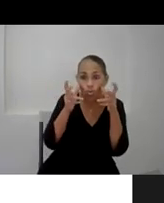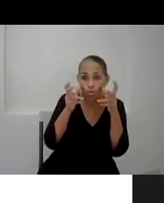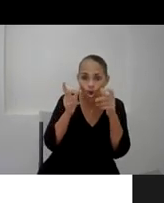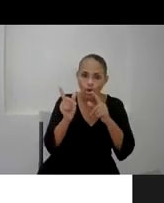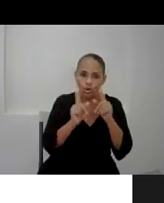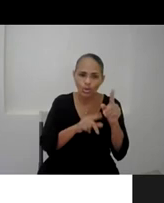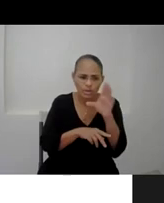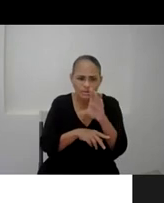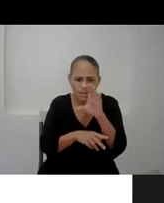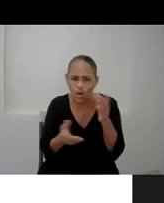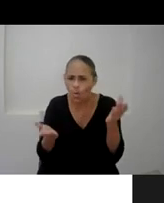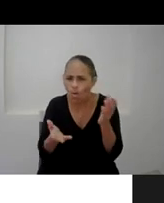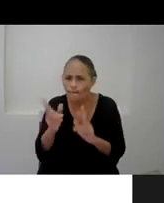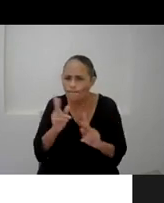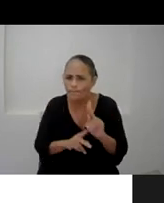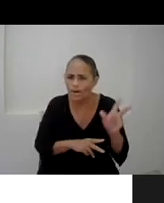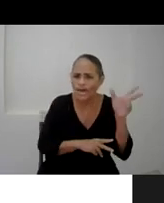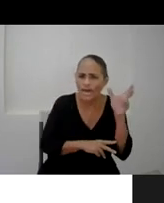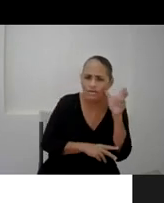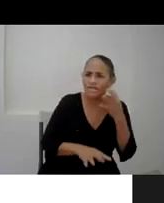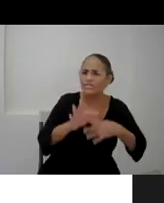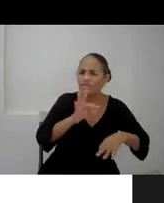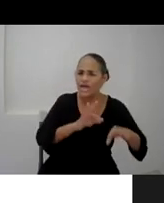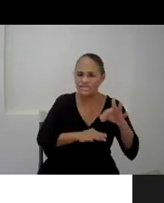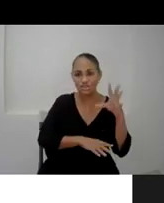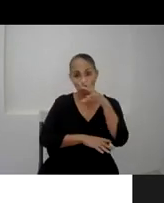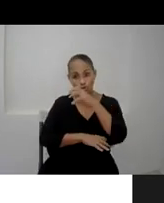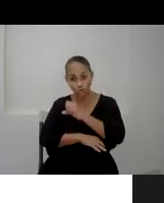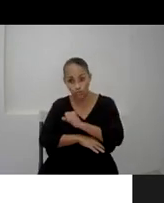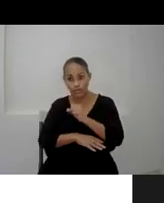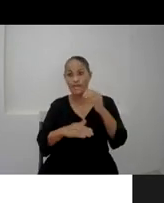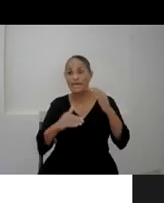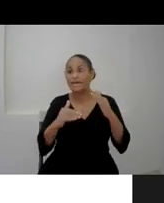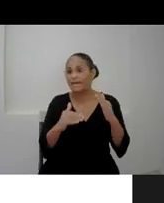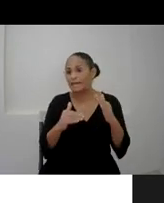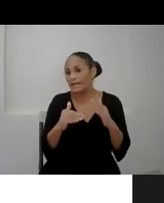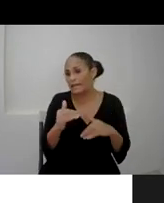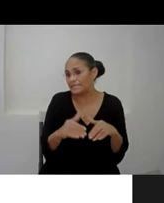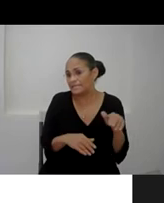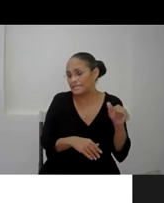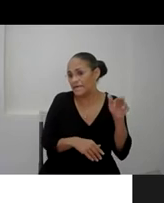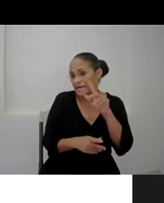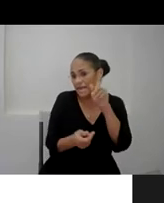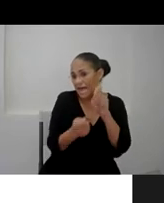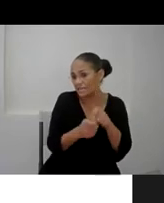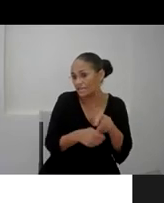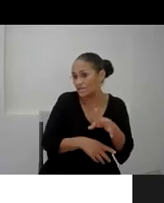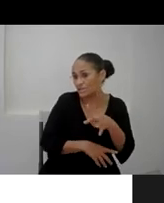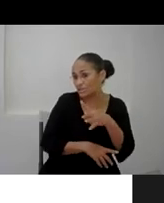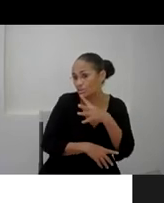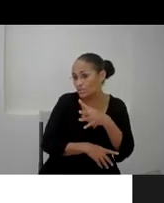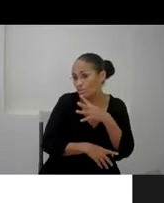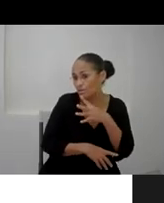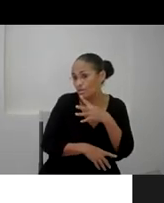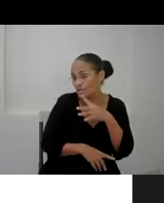hear what people are saying, rather than just assuming that unless they can actually speak, that they can't